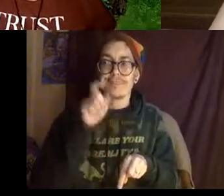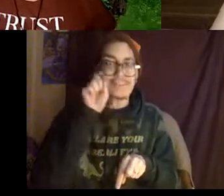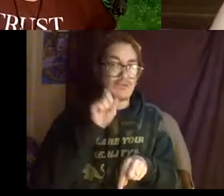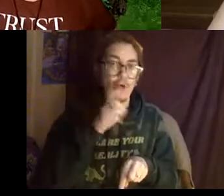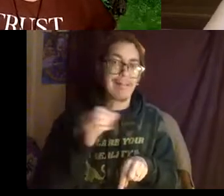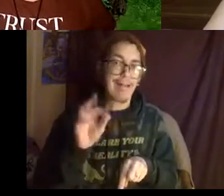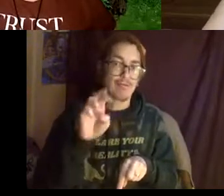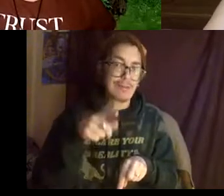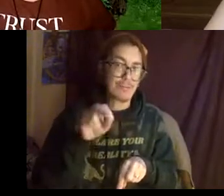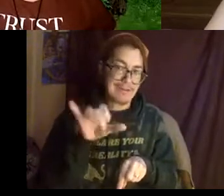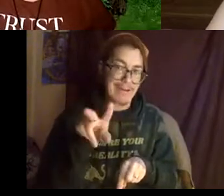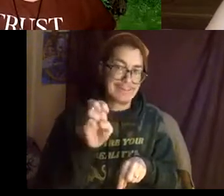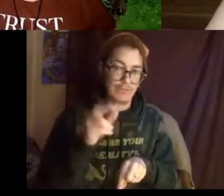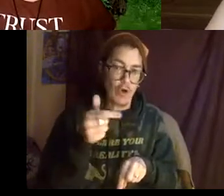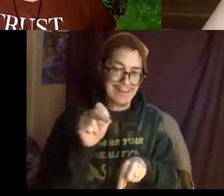our